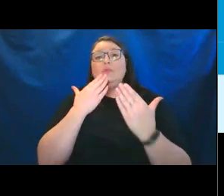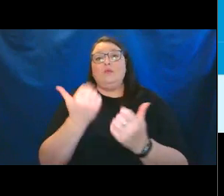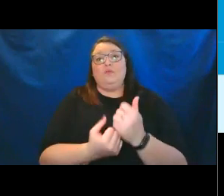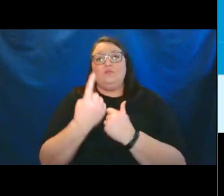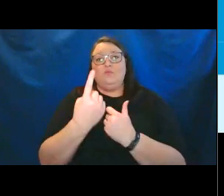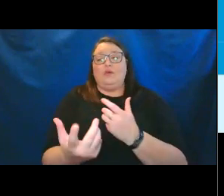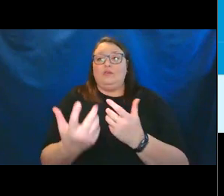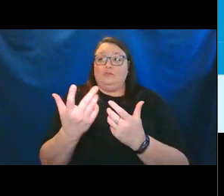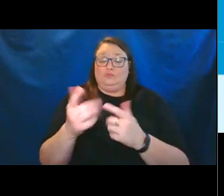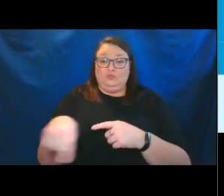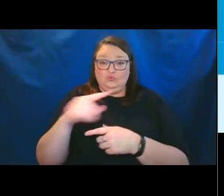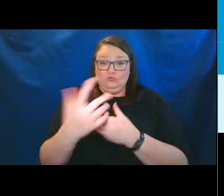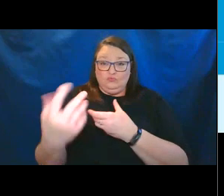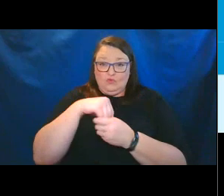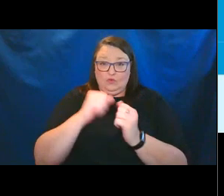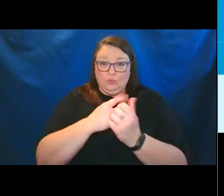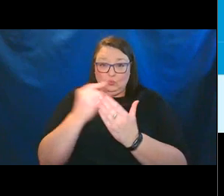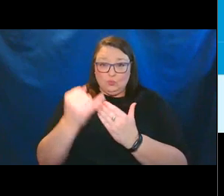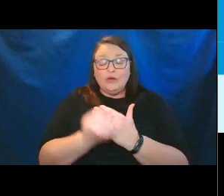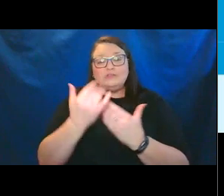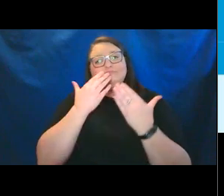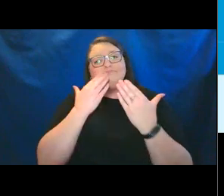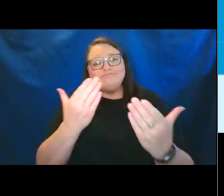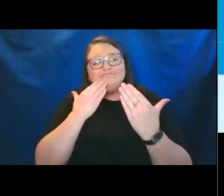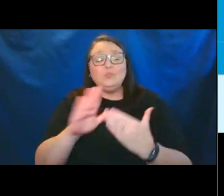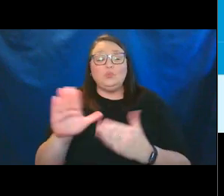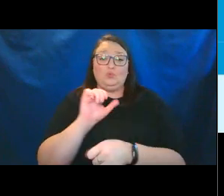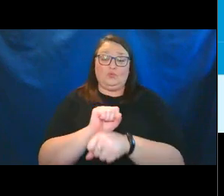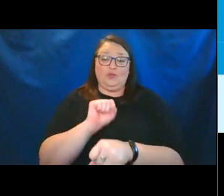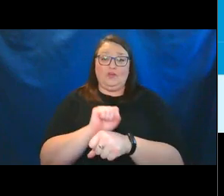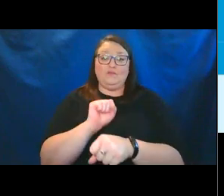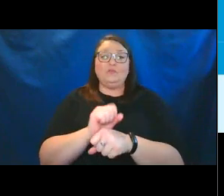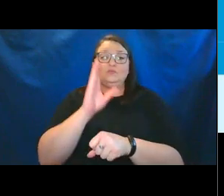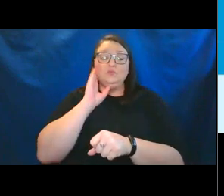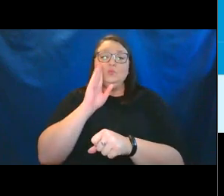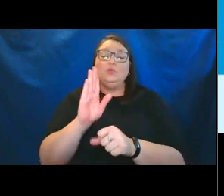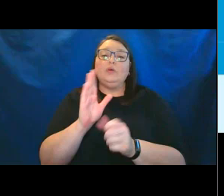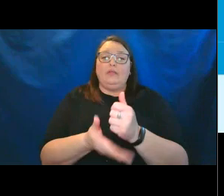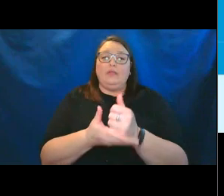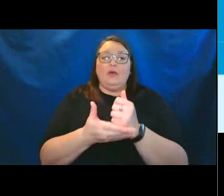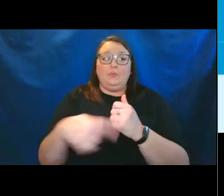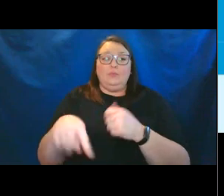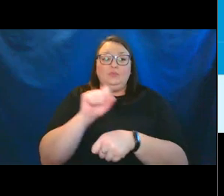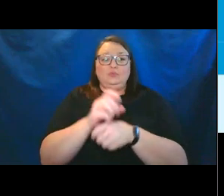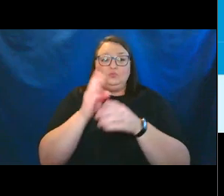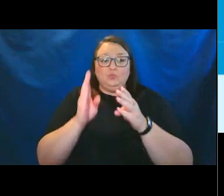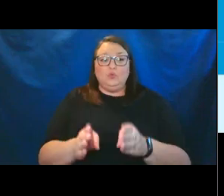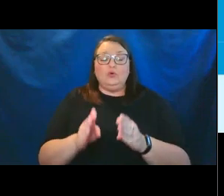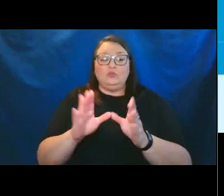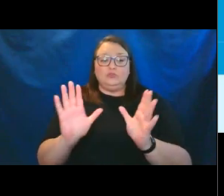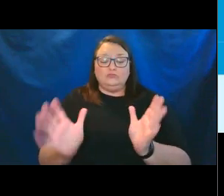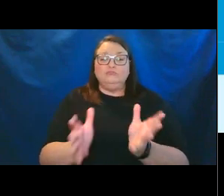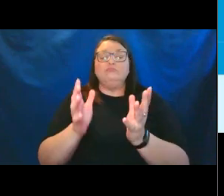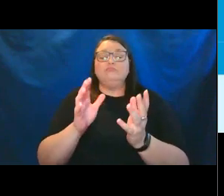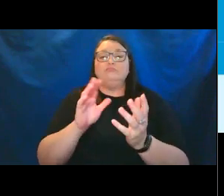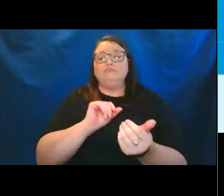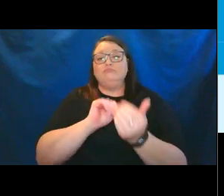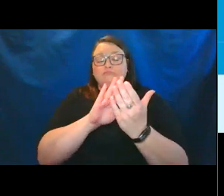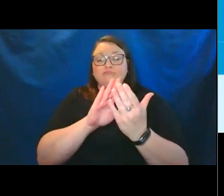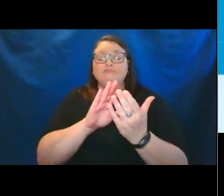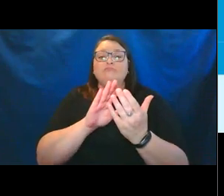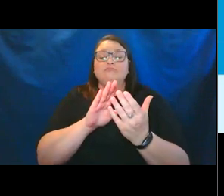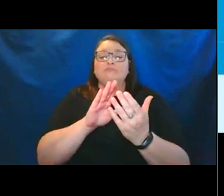that you are championing. Your efforts will build a workforce that can meet the challenges of the 21st century head-on, bringing